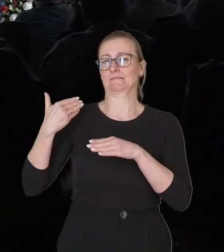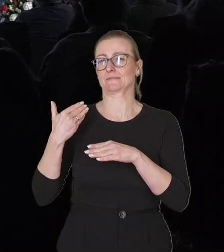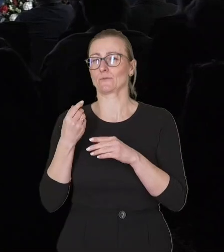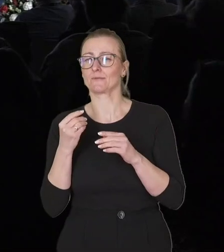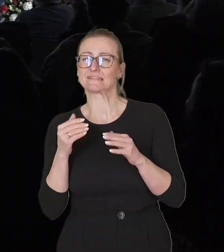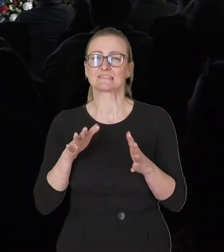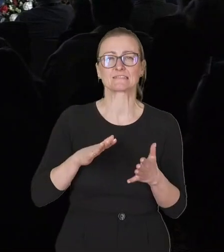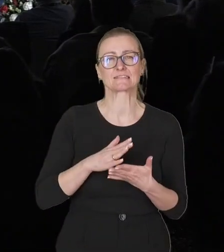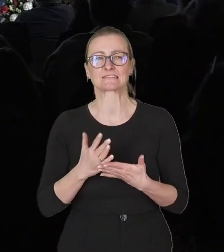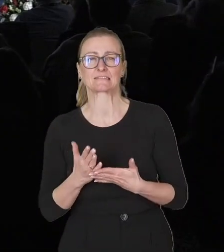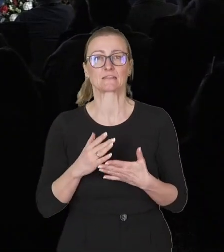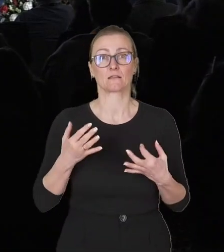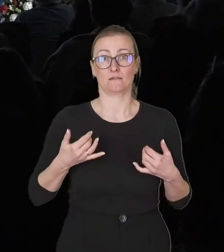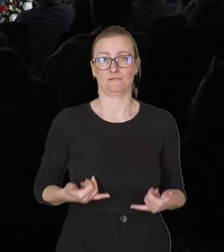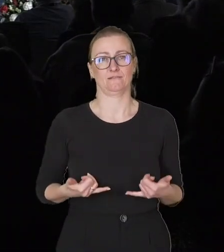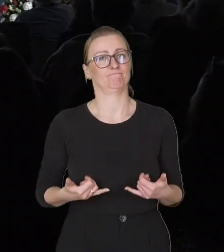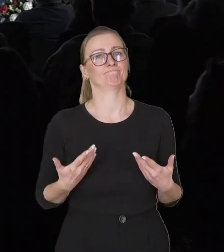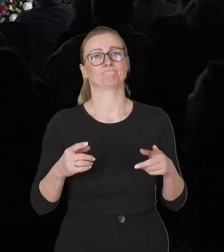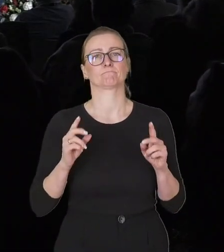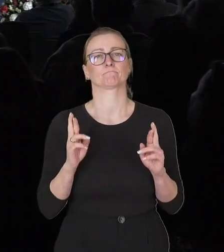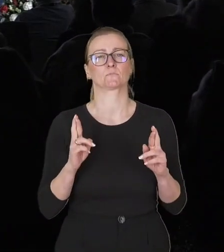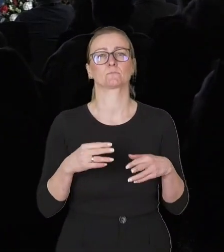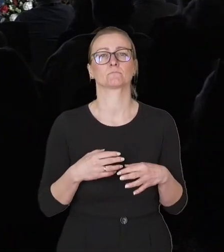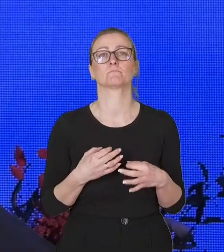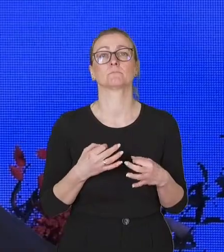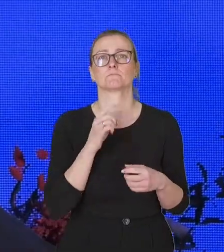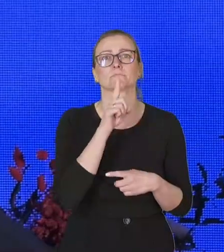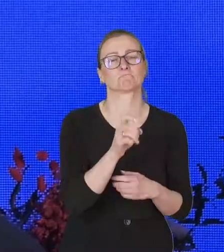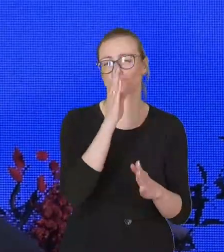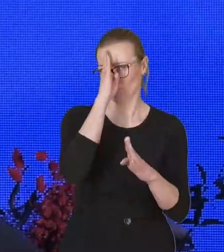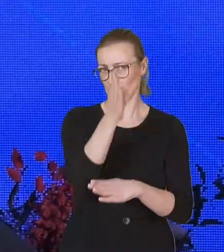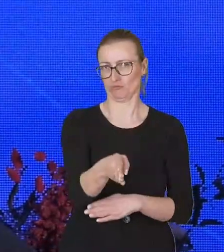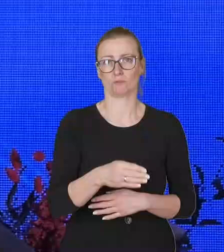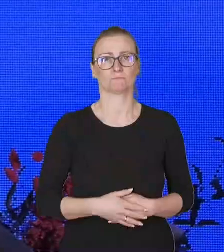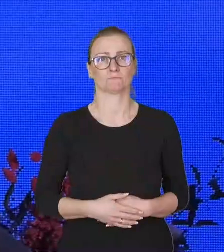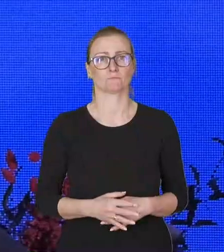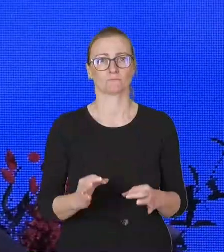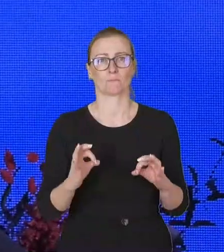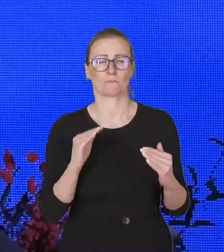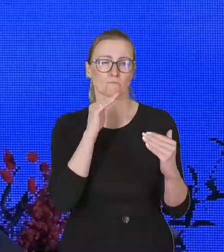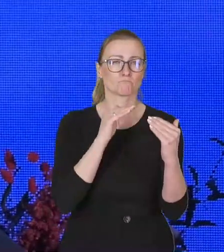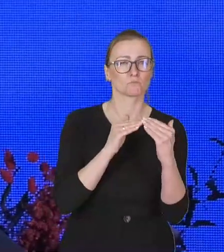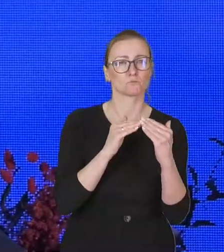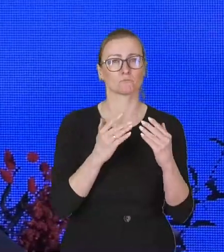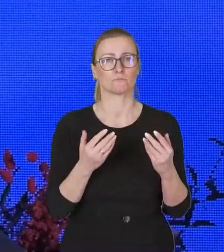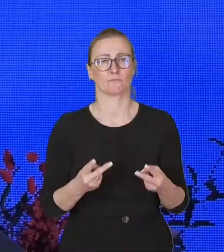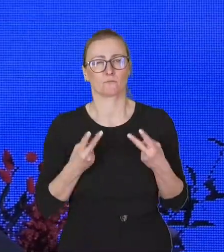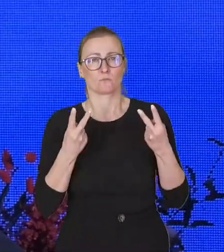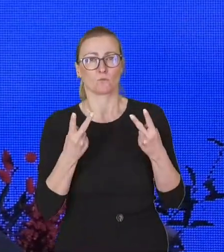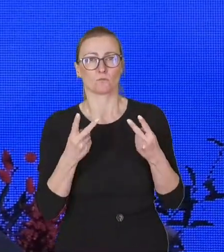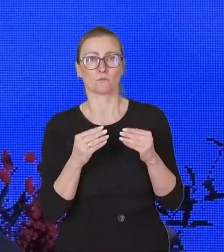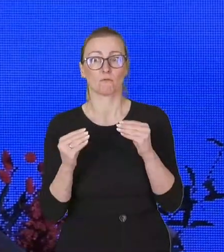panelists. What is the right approach to set goals and to set priorities, in particular through the lenses of